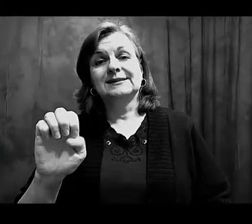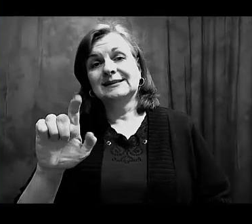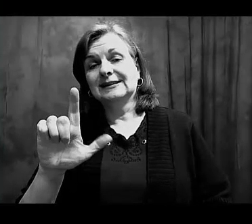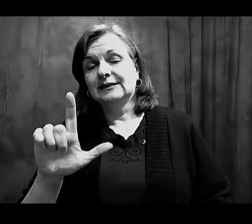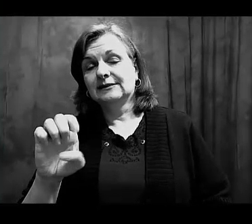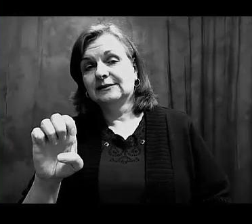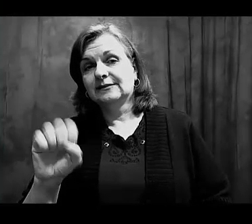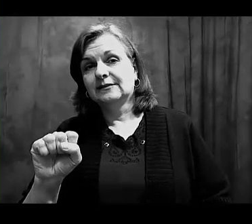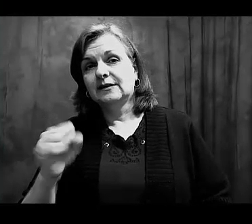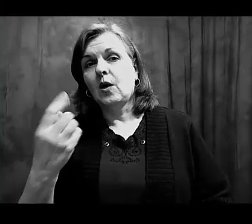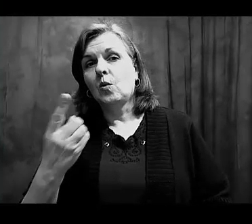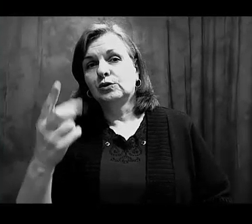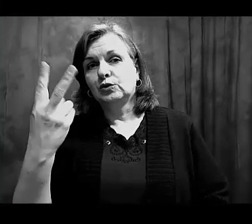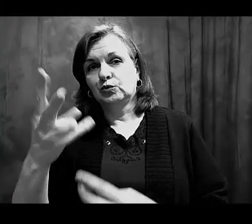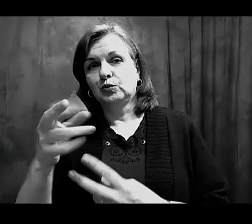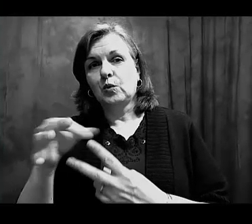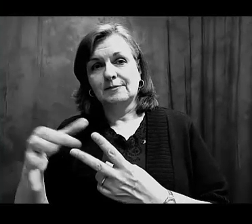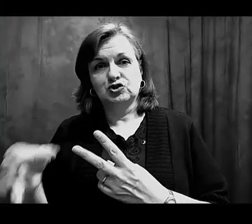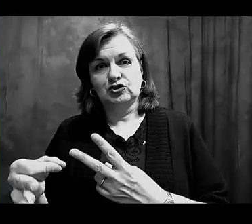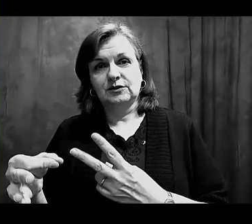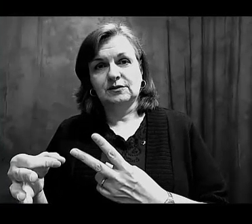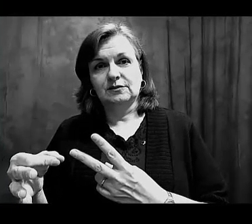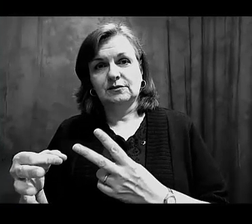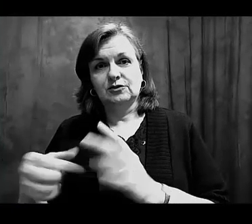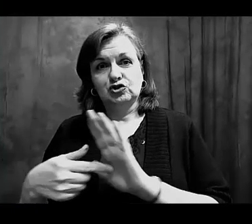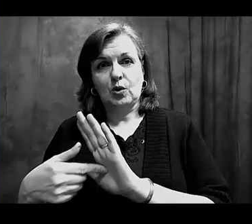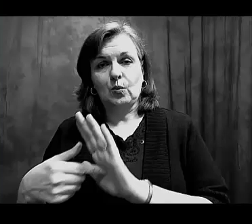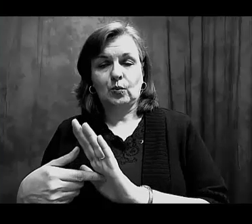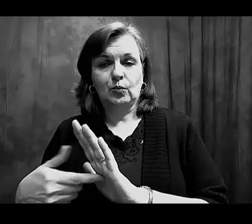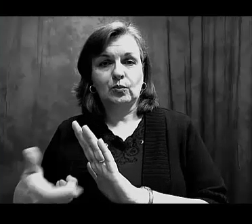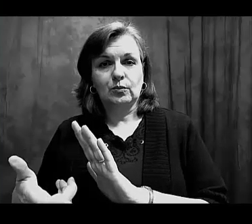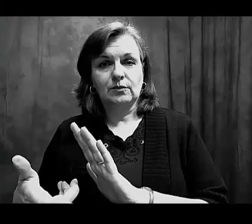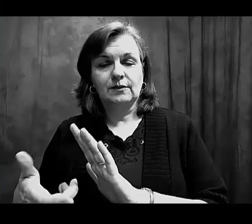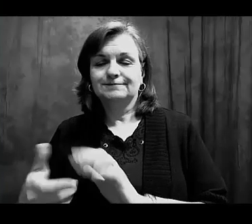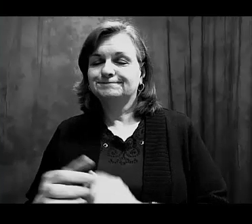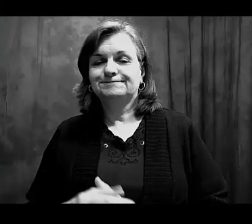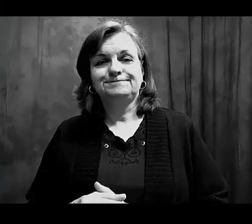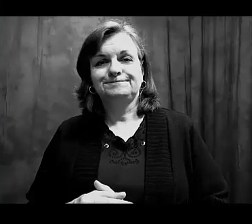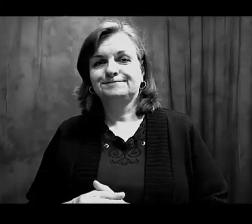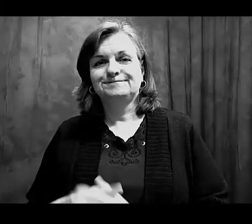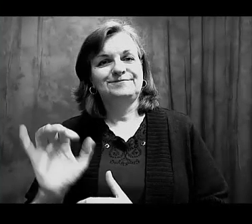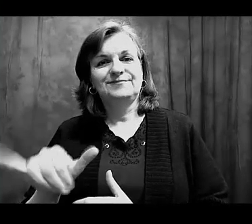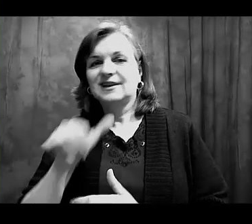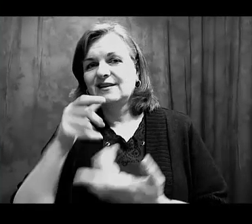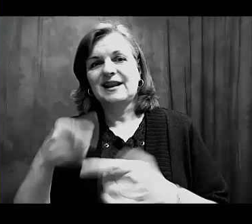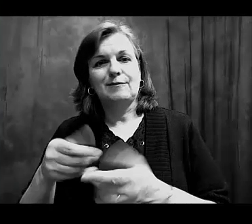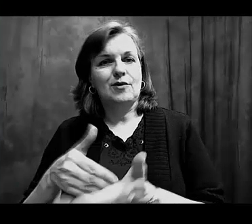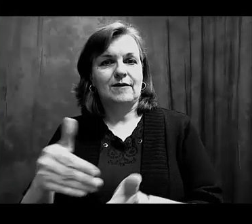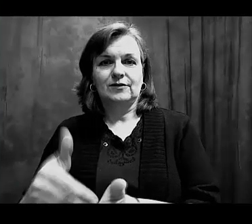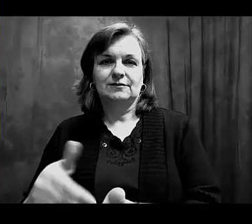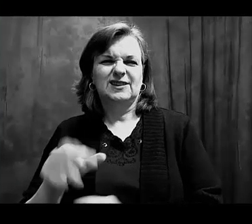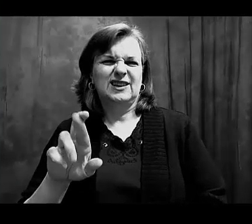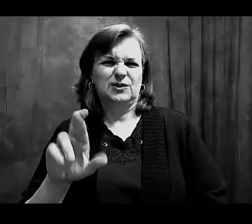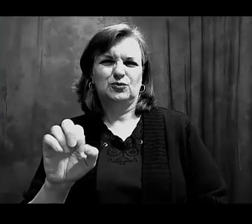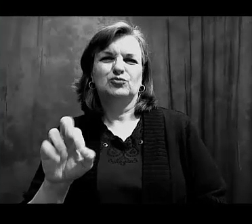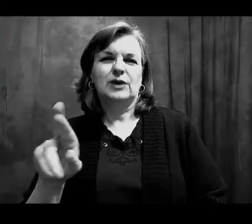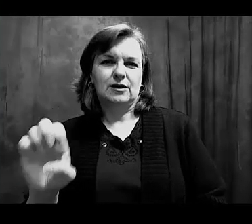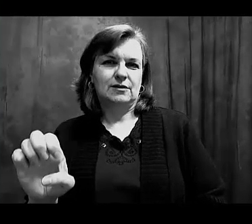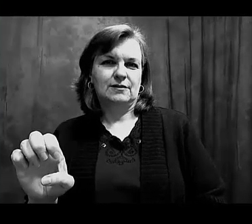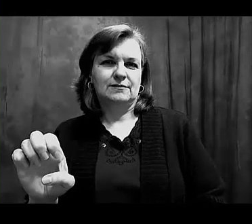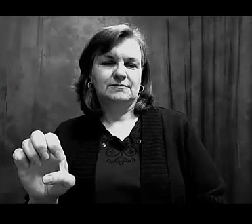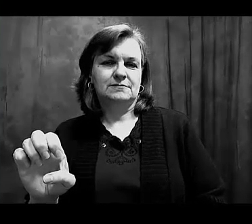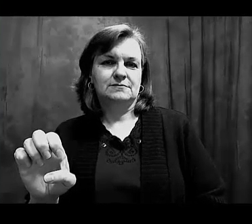the idea that you'll have a dominant and a recessive allele and only two